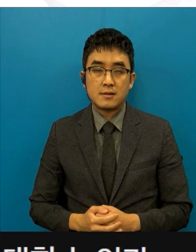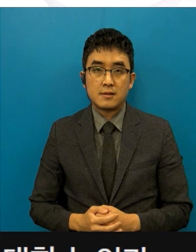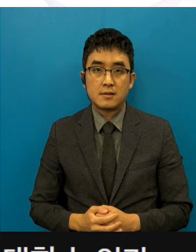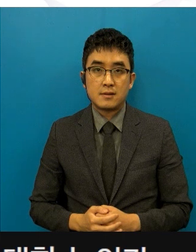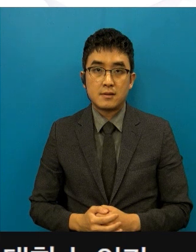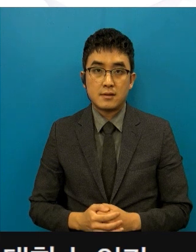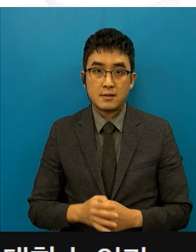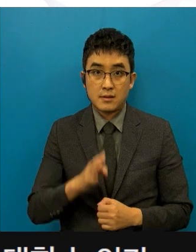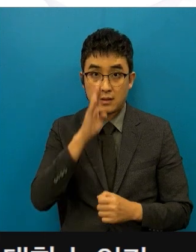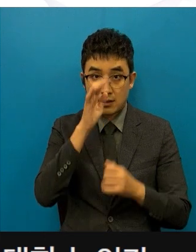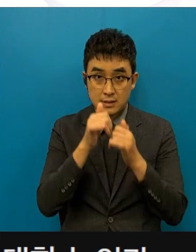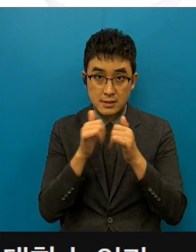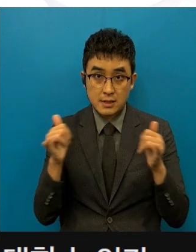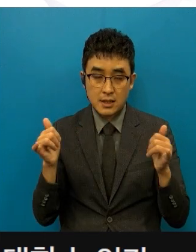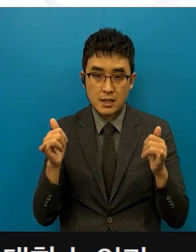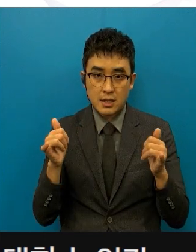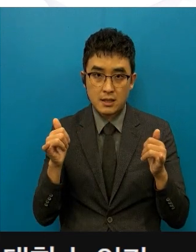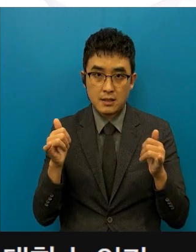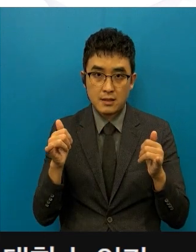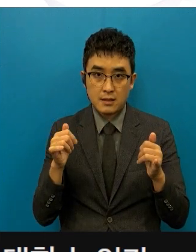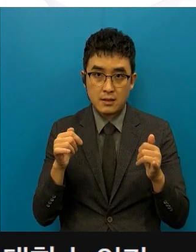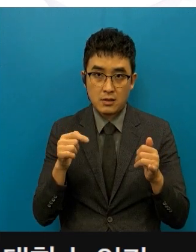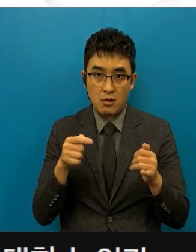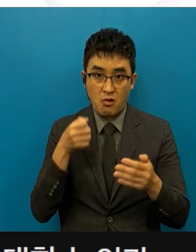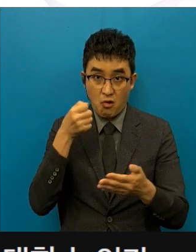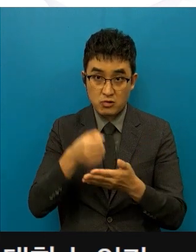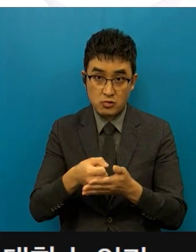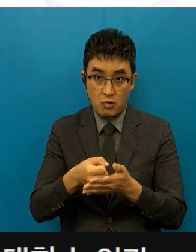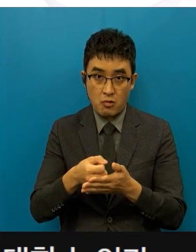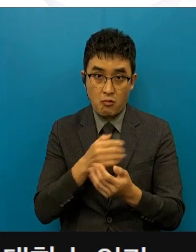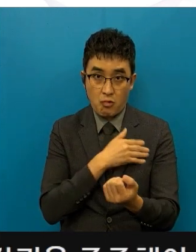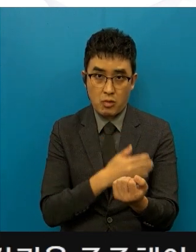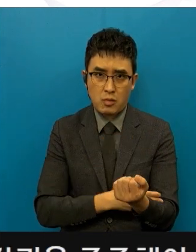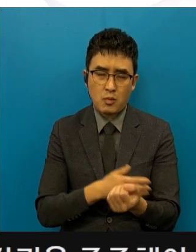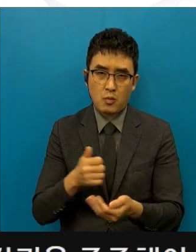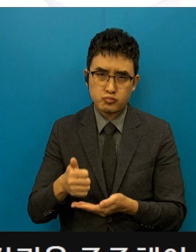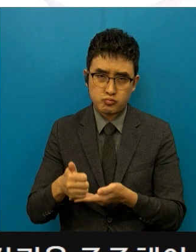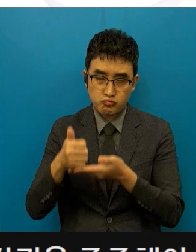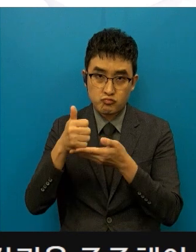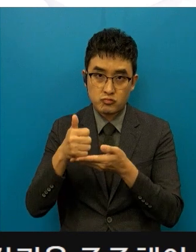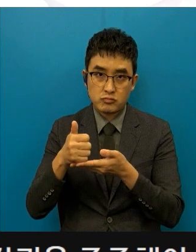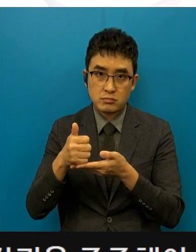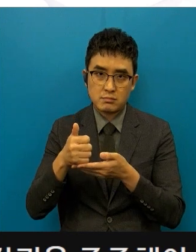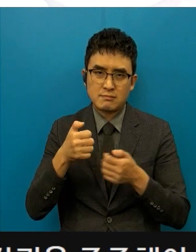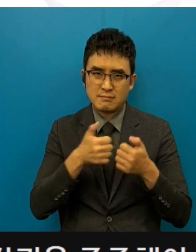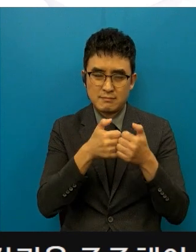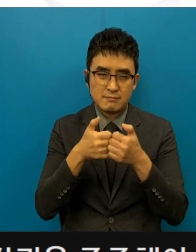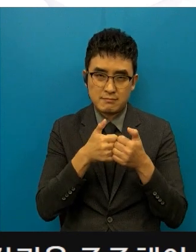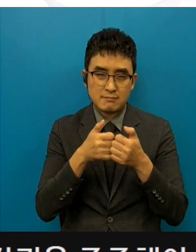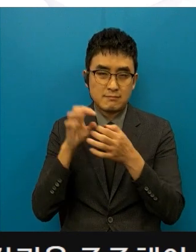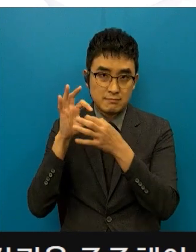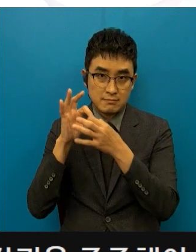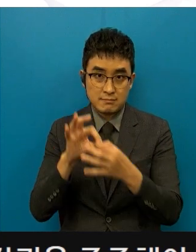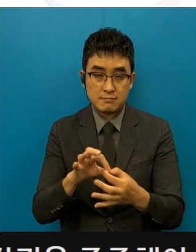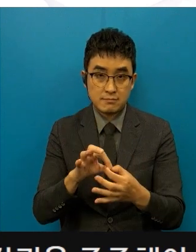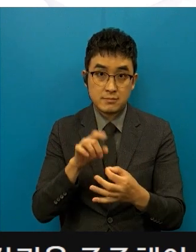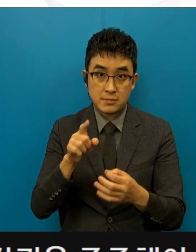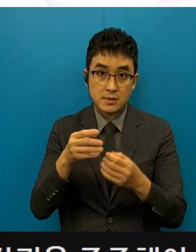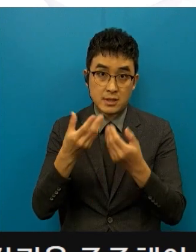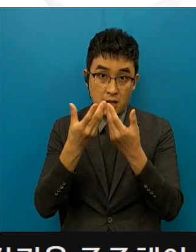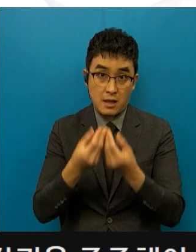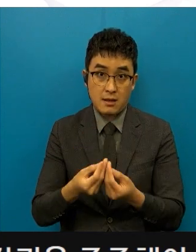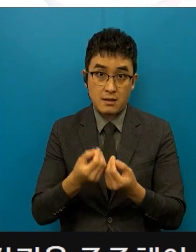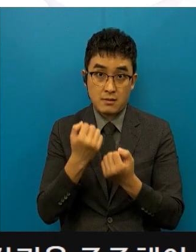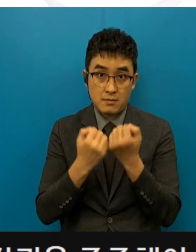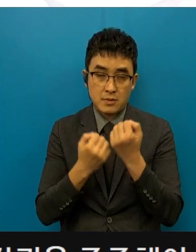was hospitalized due to pneumonia and became a vegetative state. Grandma